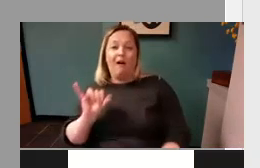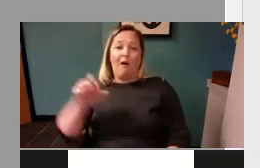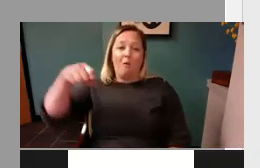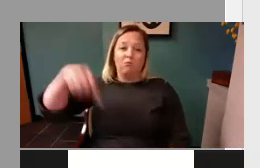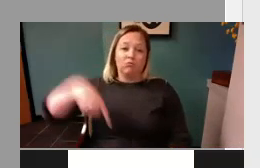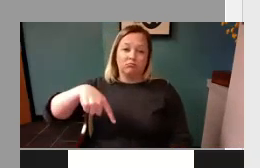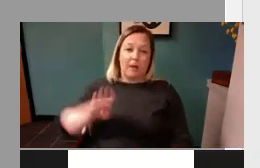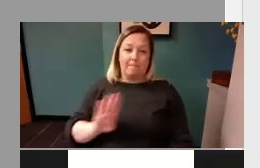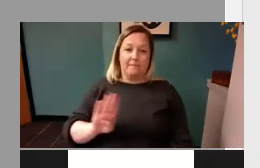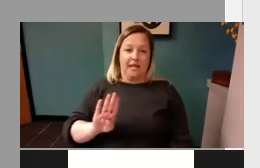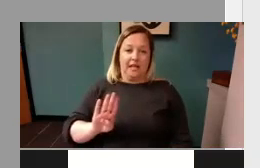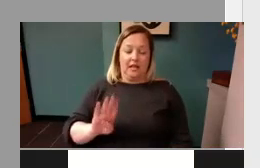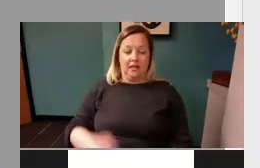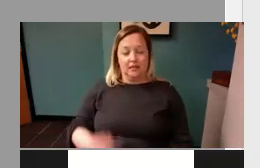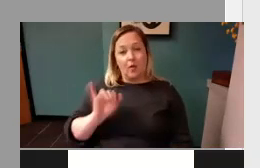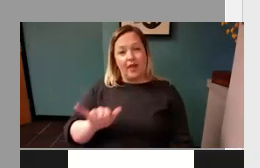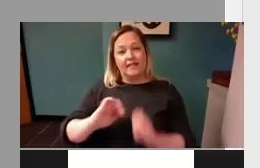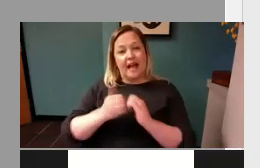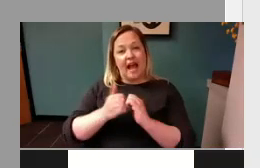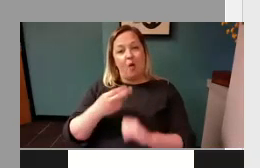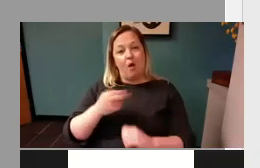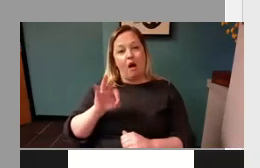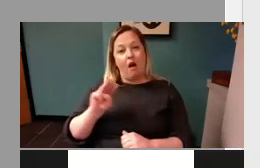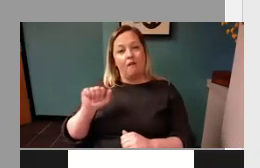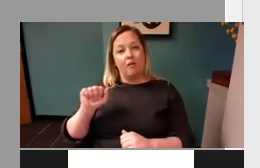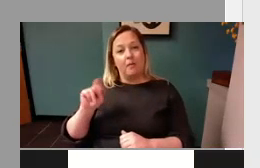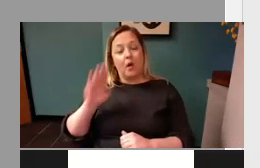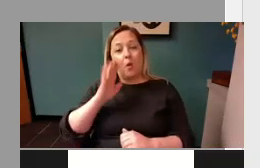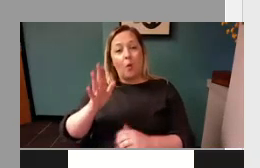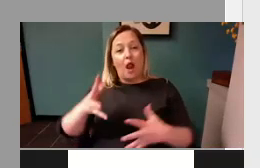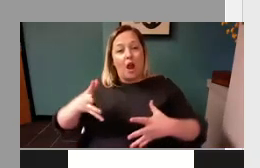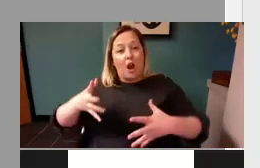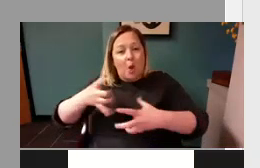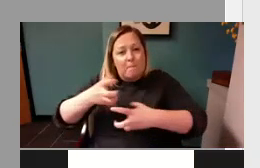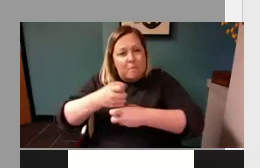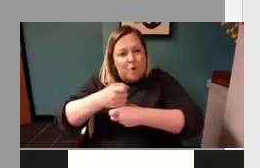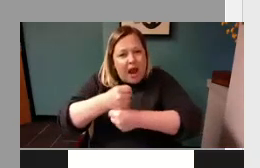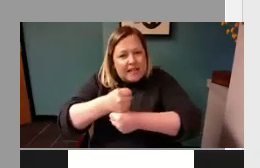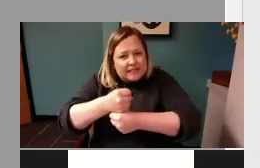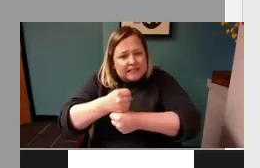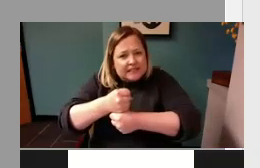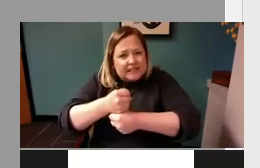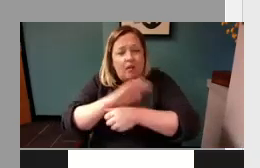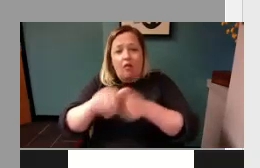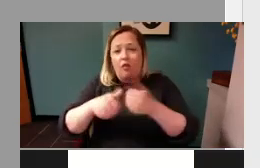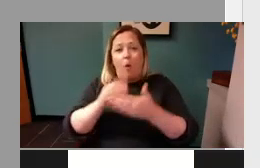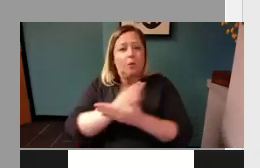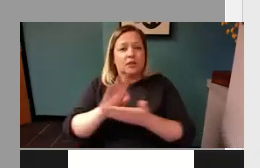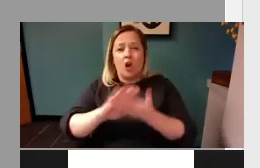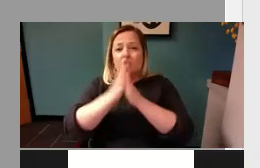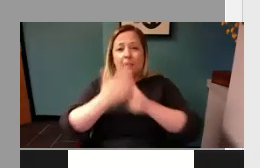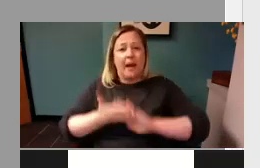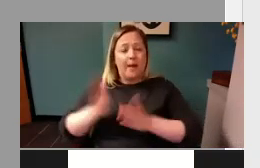your entire song into a few as few bits as possible by leveraging the frequency count of